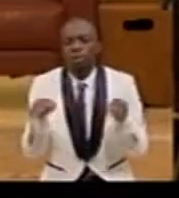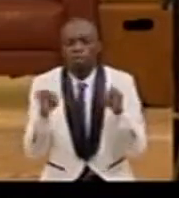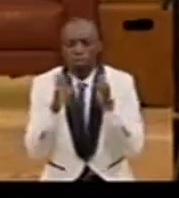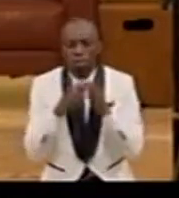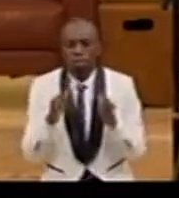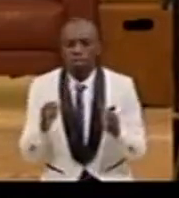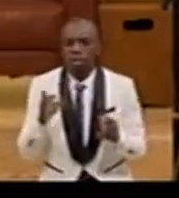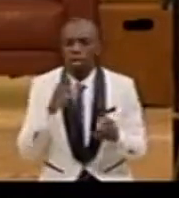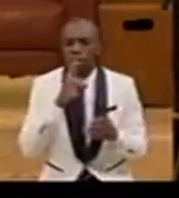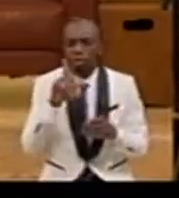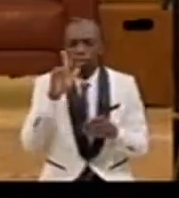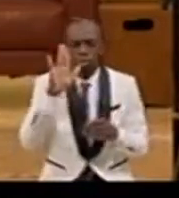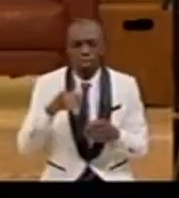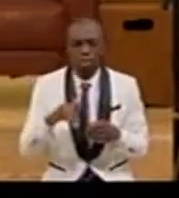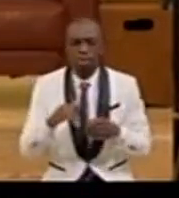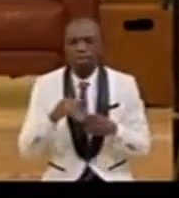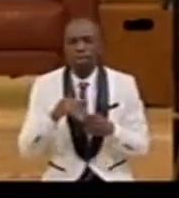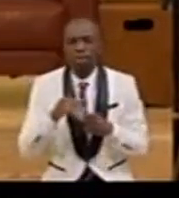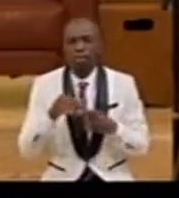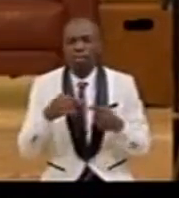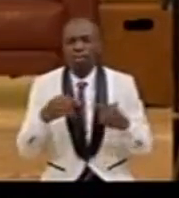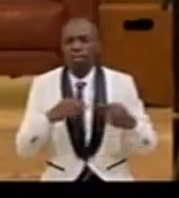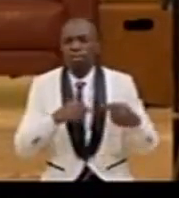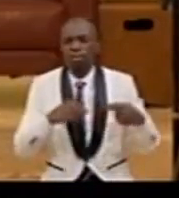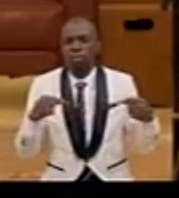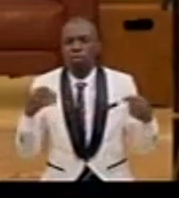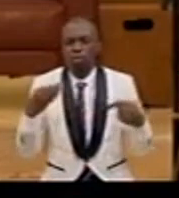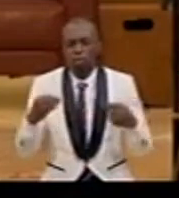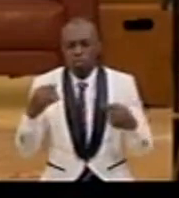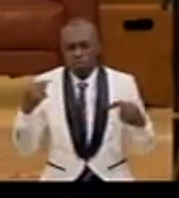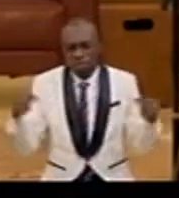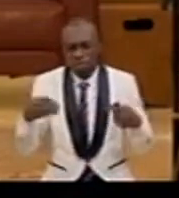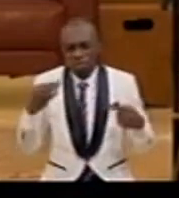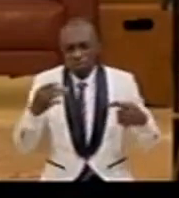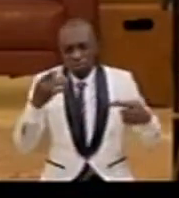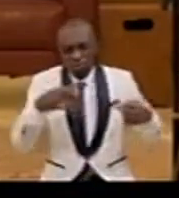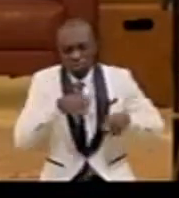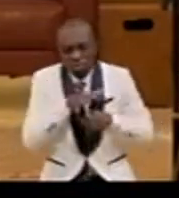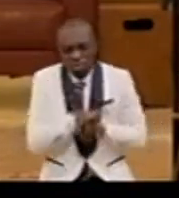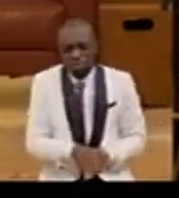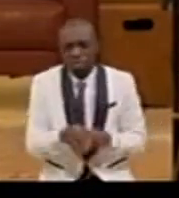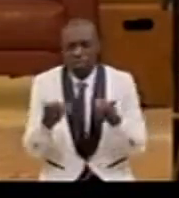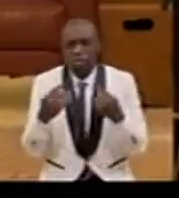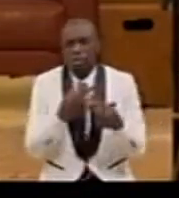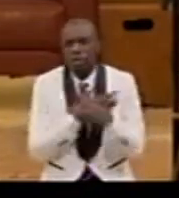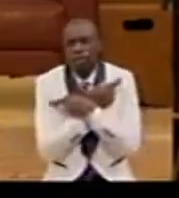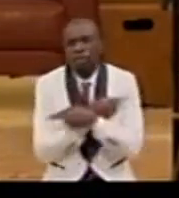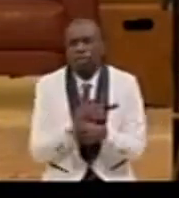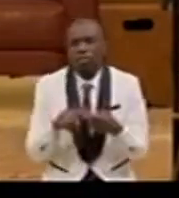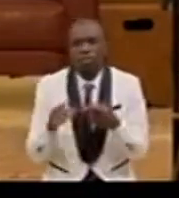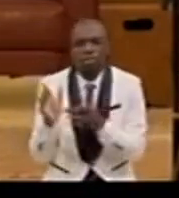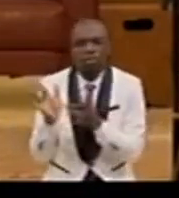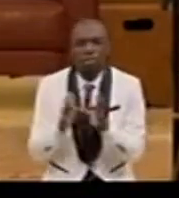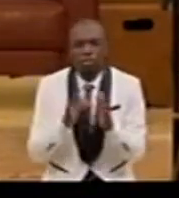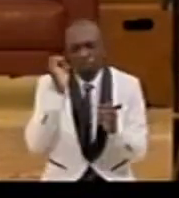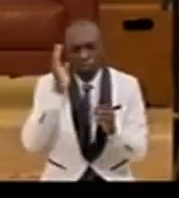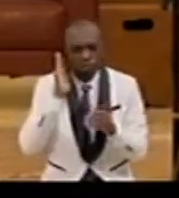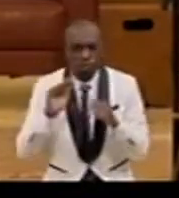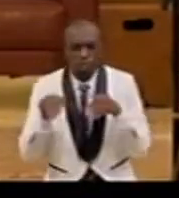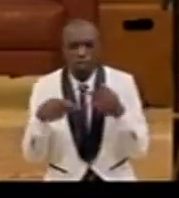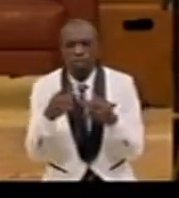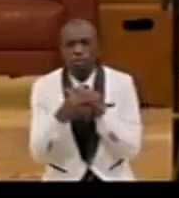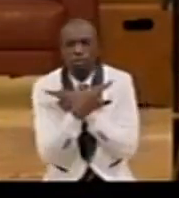guilt depressed? Come, rest unto Jesus. He will give you